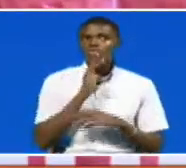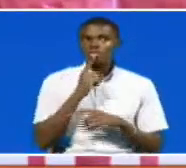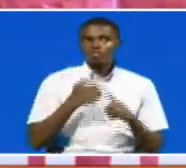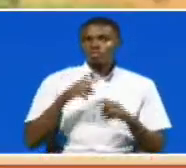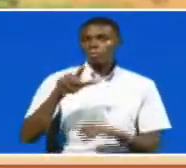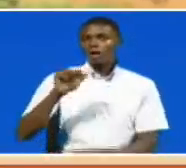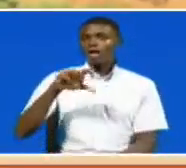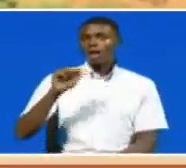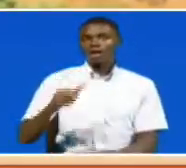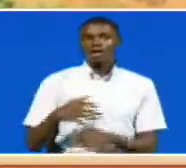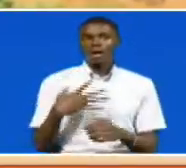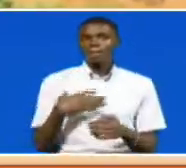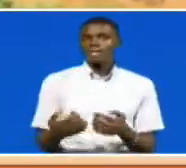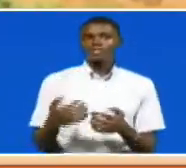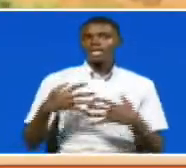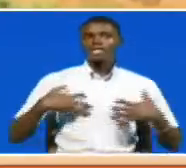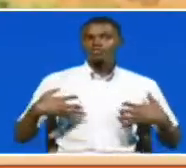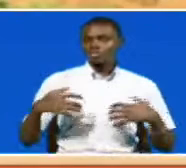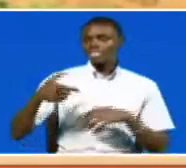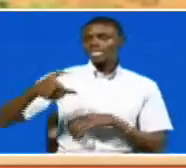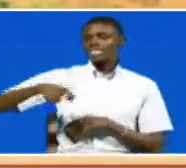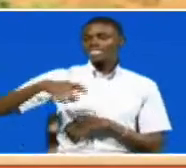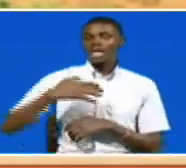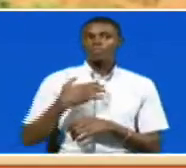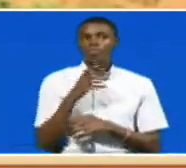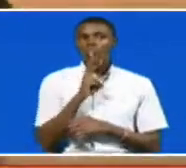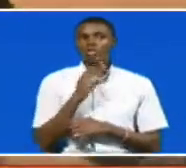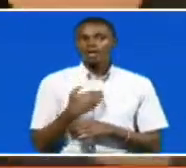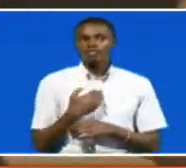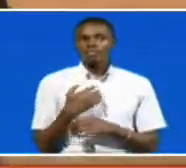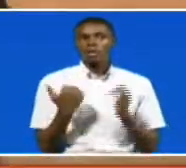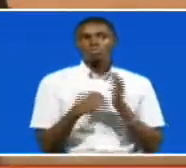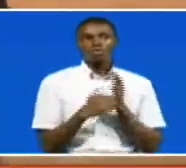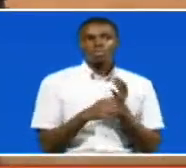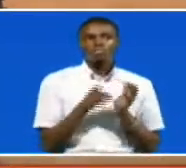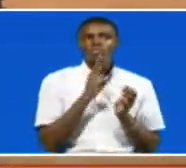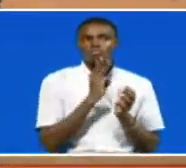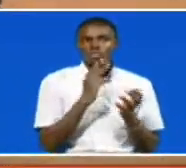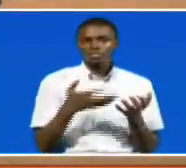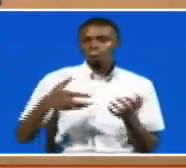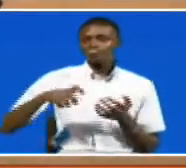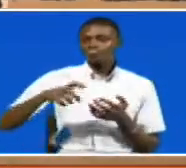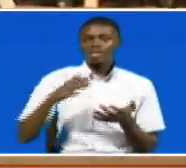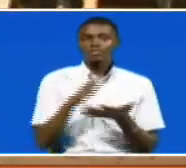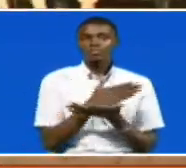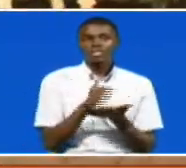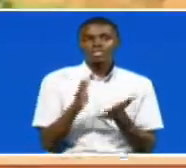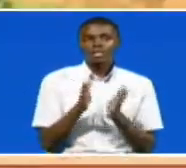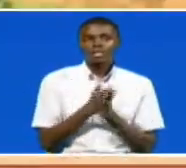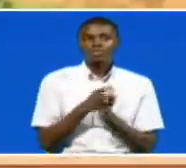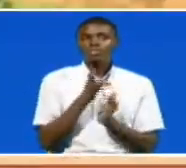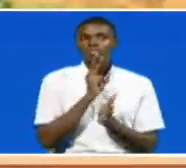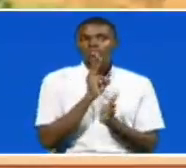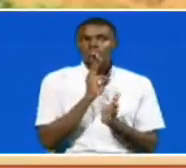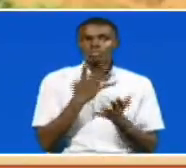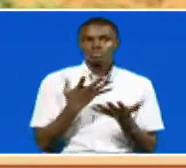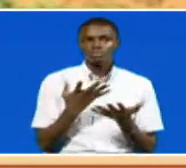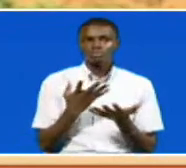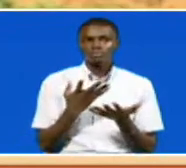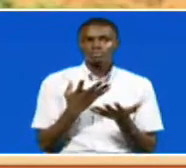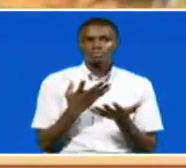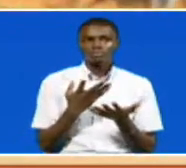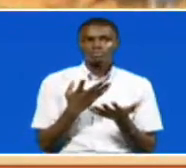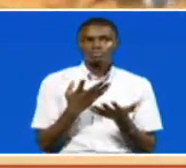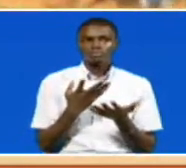are tapped water. Hapa tuko na shida ya maji. Ichimbua hata mfereji, tunashare na umbwa maji, nguruwe,